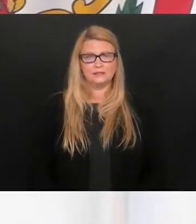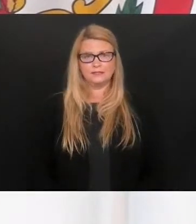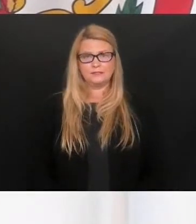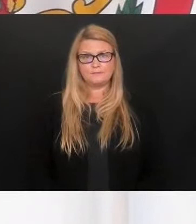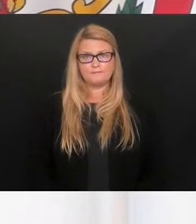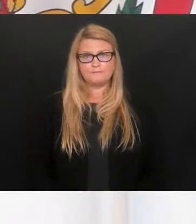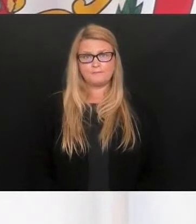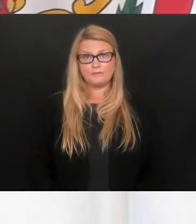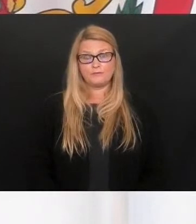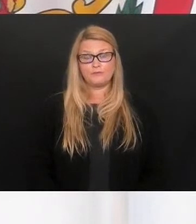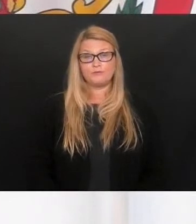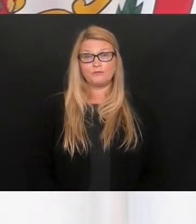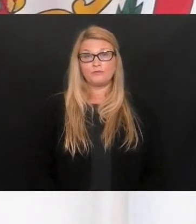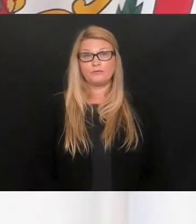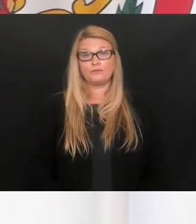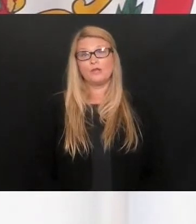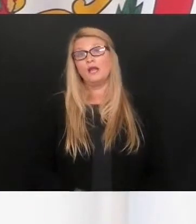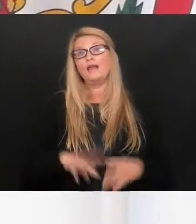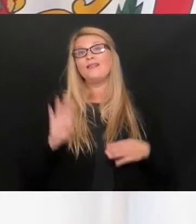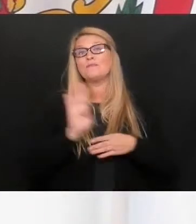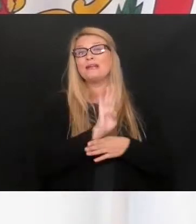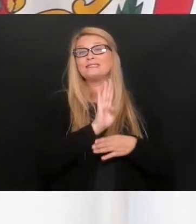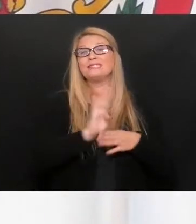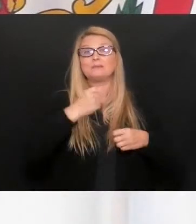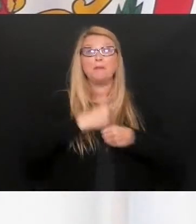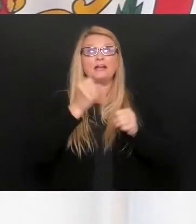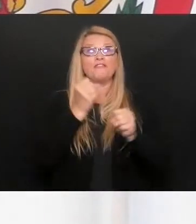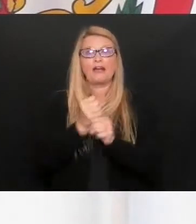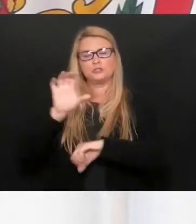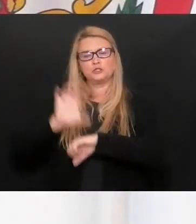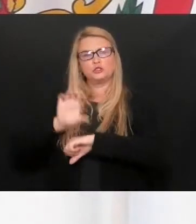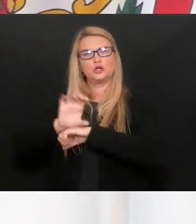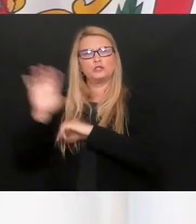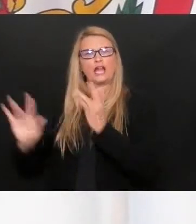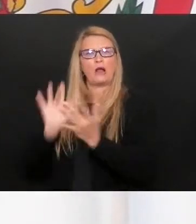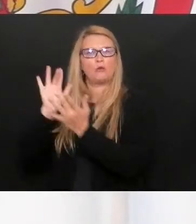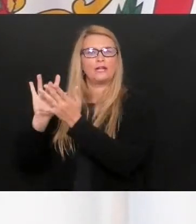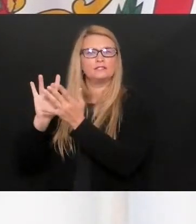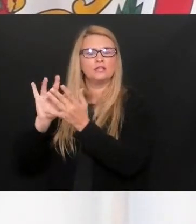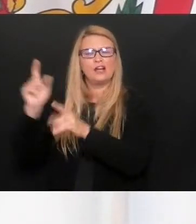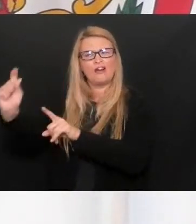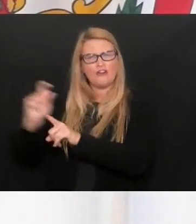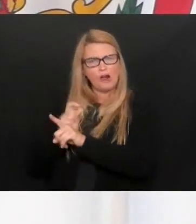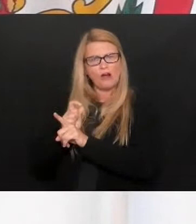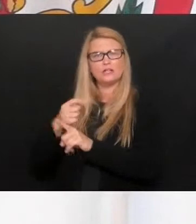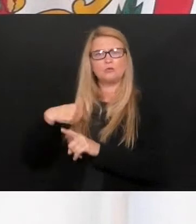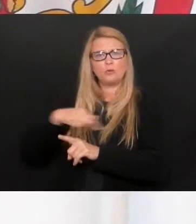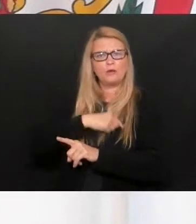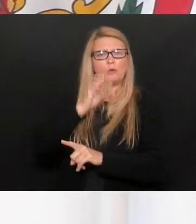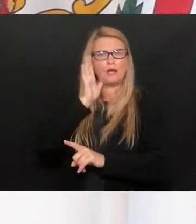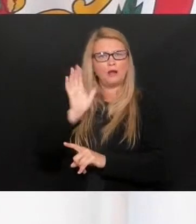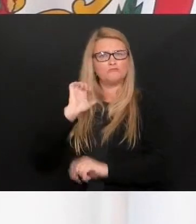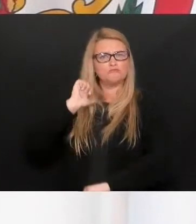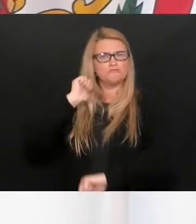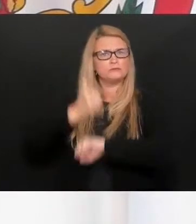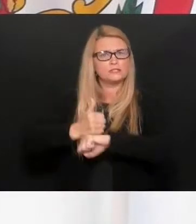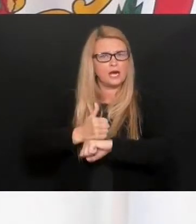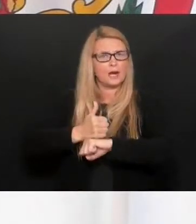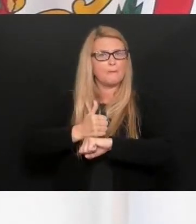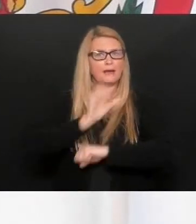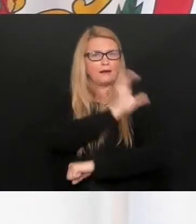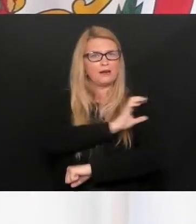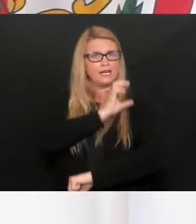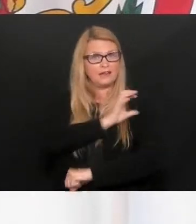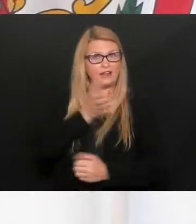As far as our businesses, manufacturing, and church outreach, please just call us and everything. We'll come. We'll set up a vaccination clinic